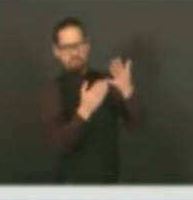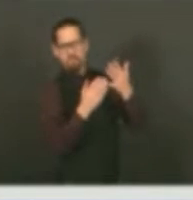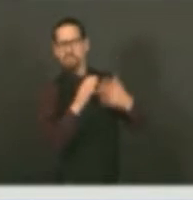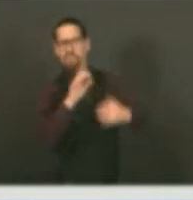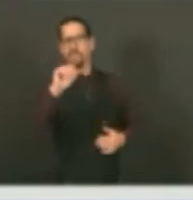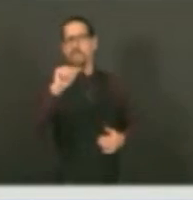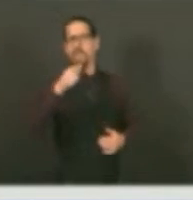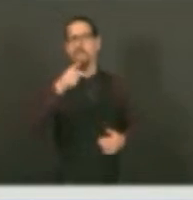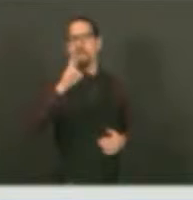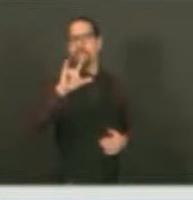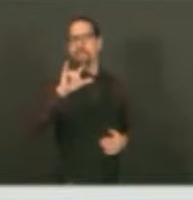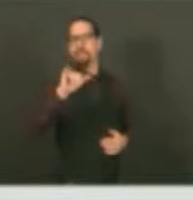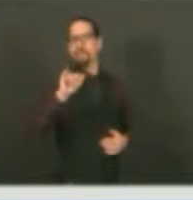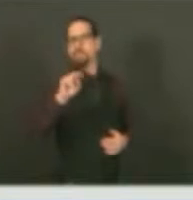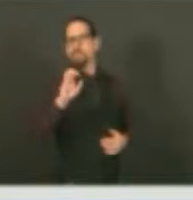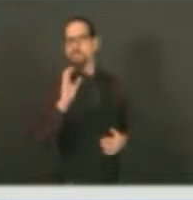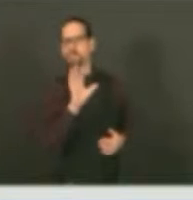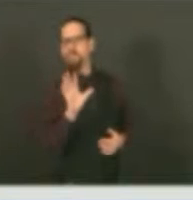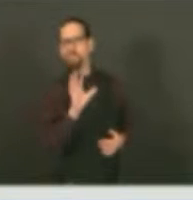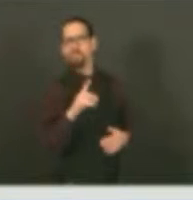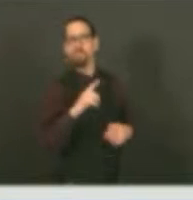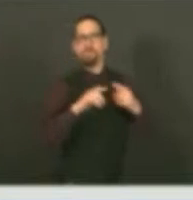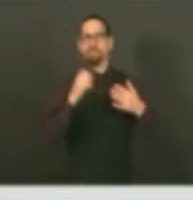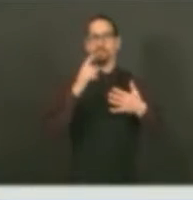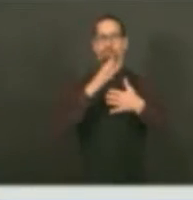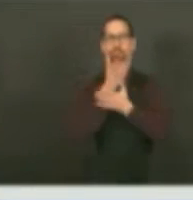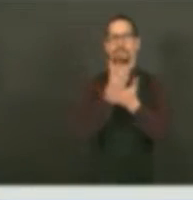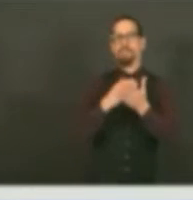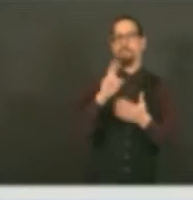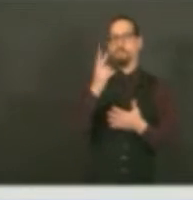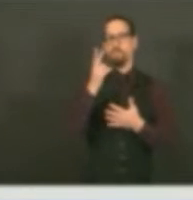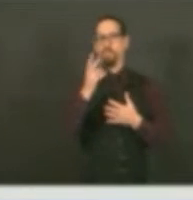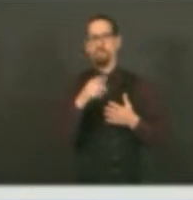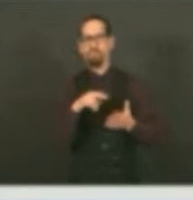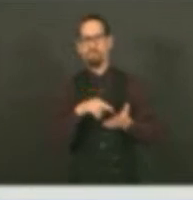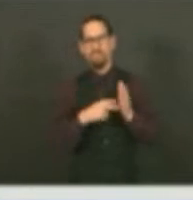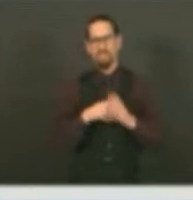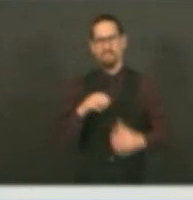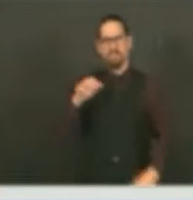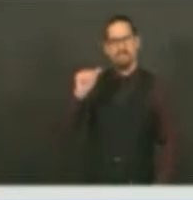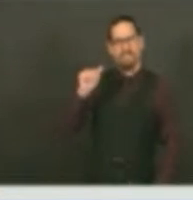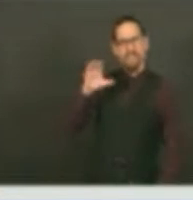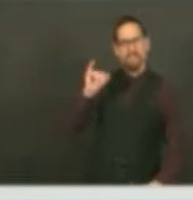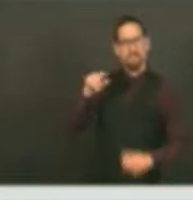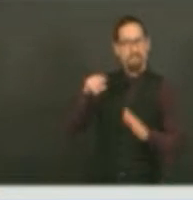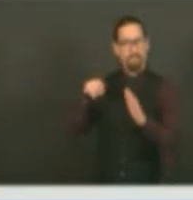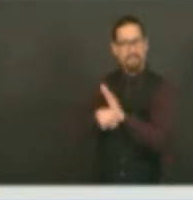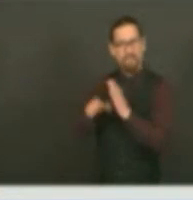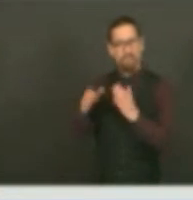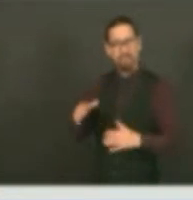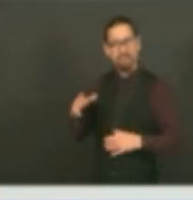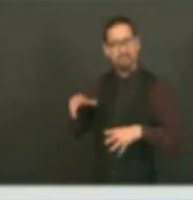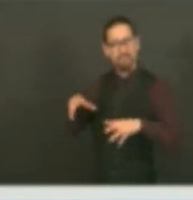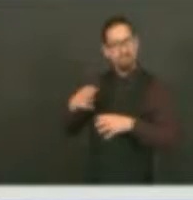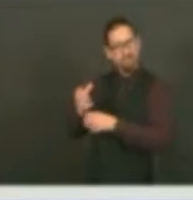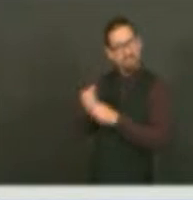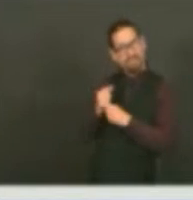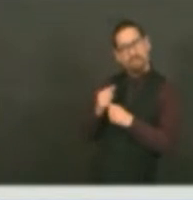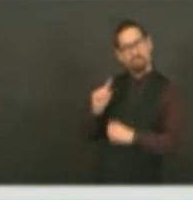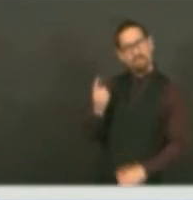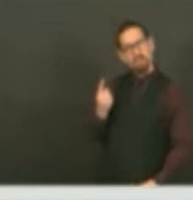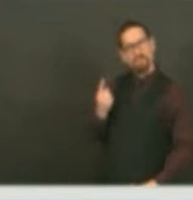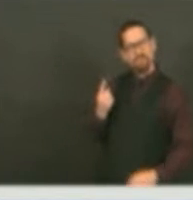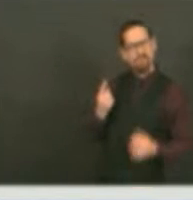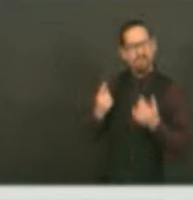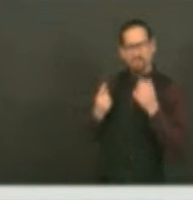in phase 2, murderers at the ACI, they're going to receive it in February. Is that a typo, or am I reading that